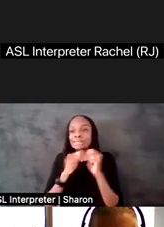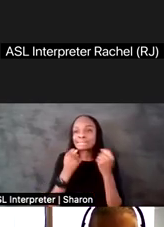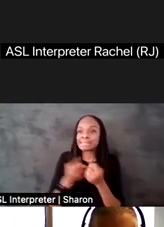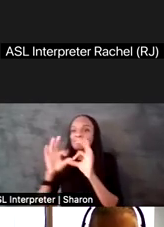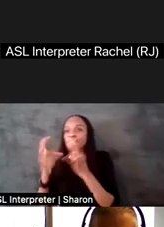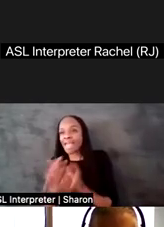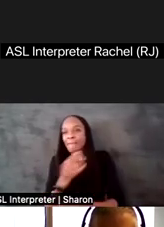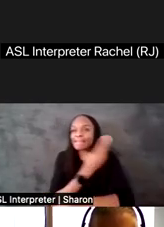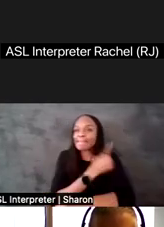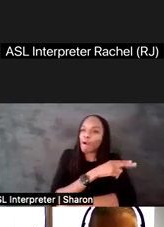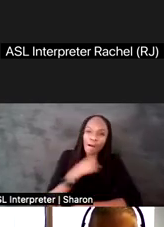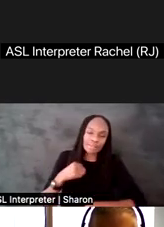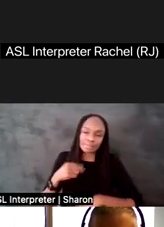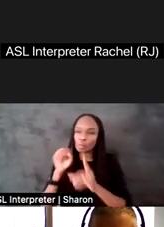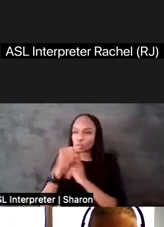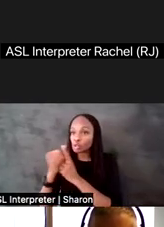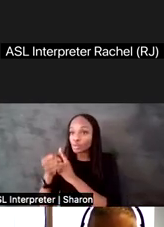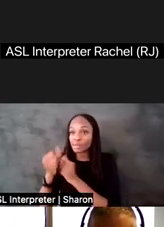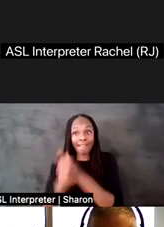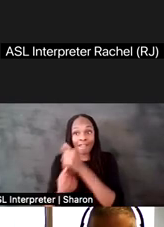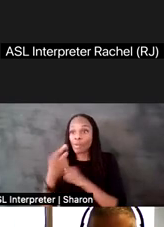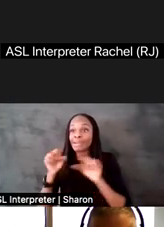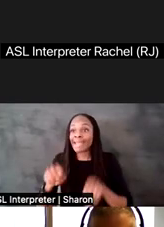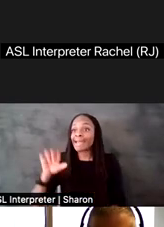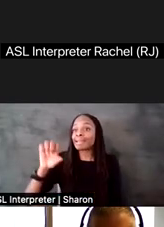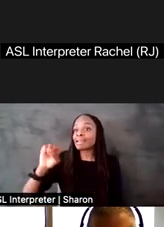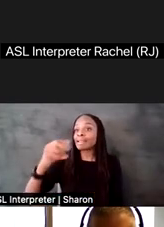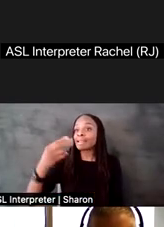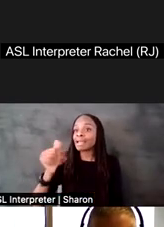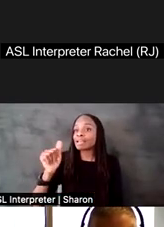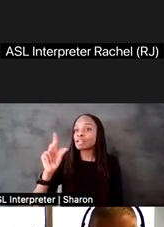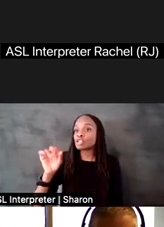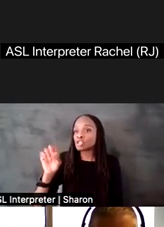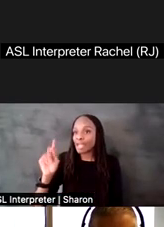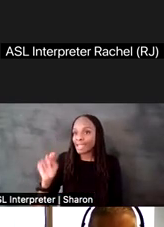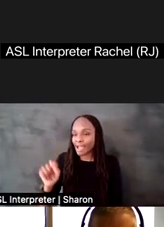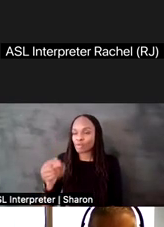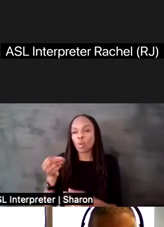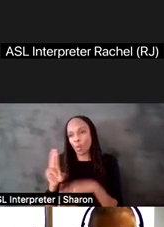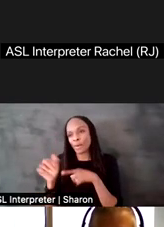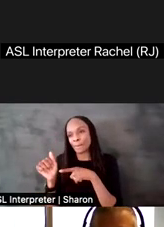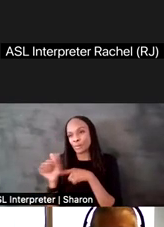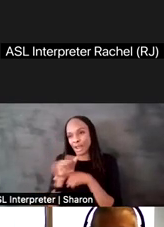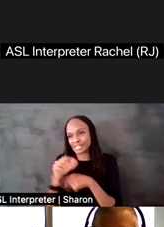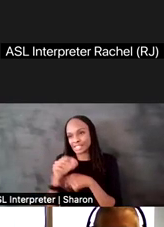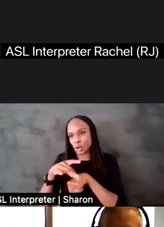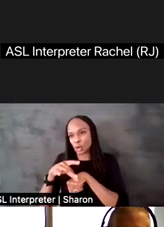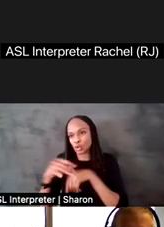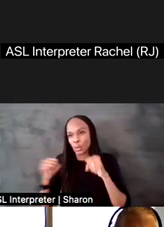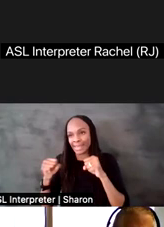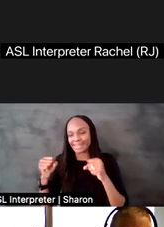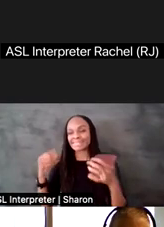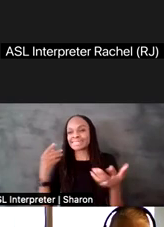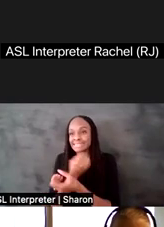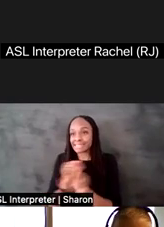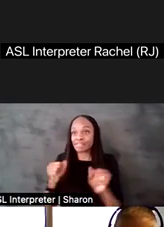situations, everybody can shake out, or of course, practice earthquake safety. We have a lot of guidance materials